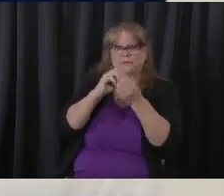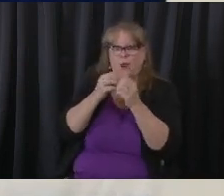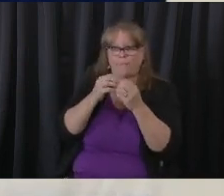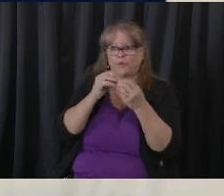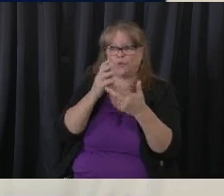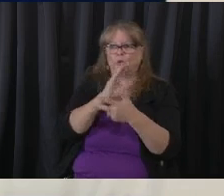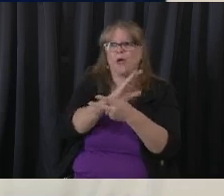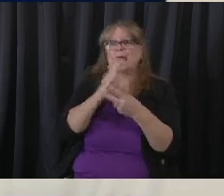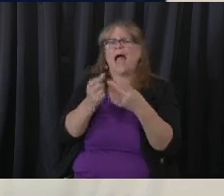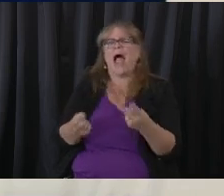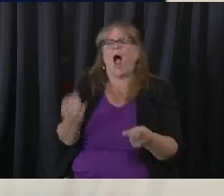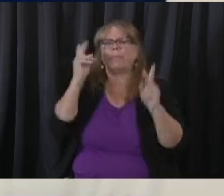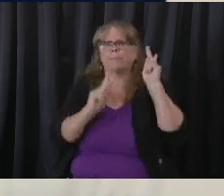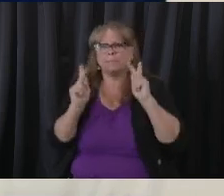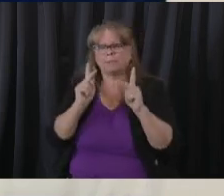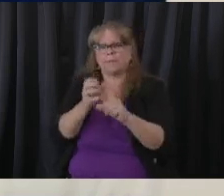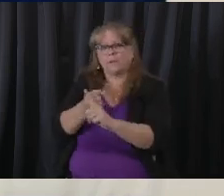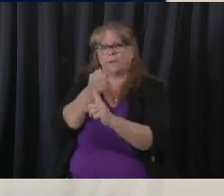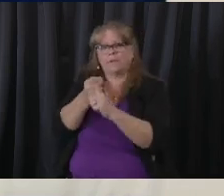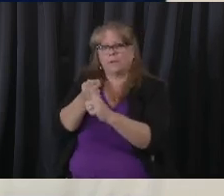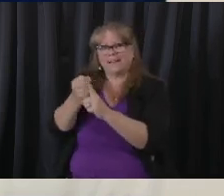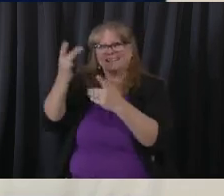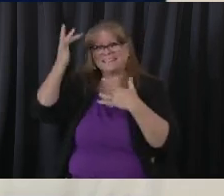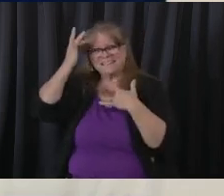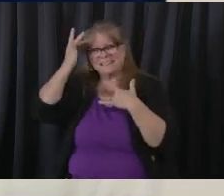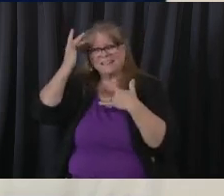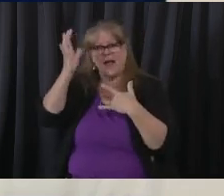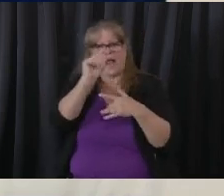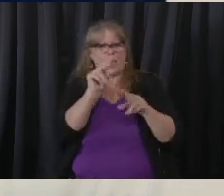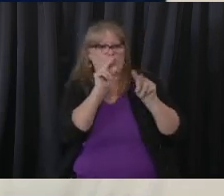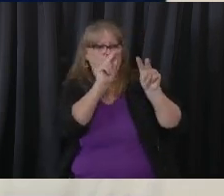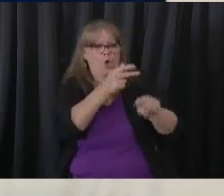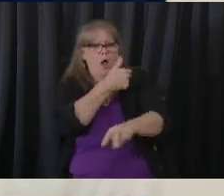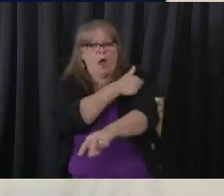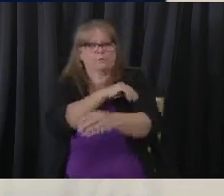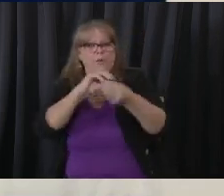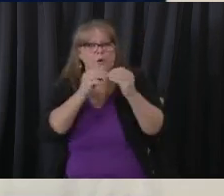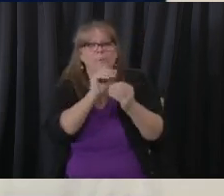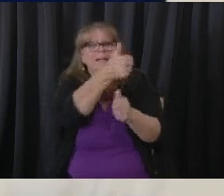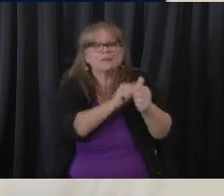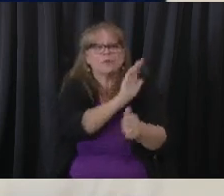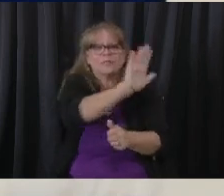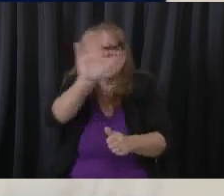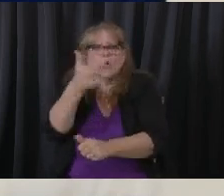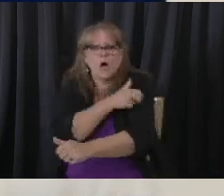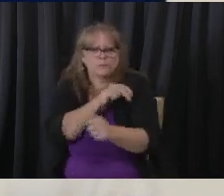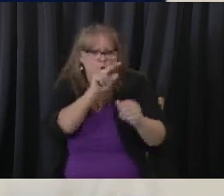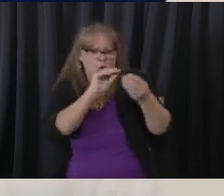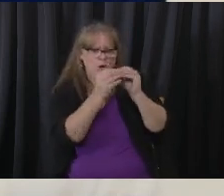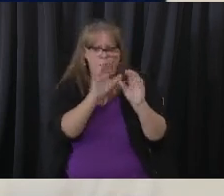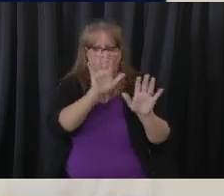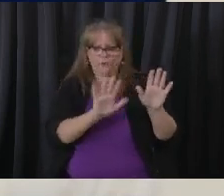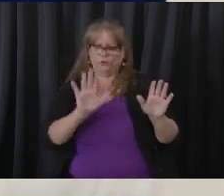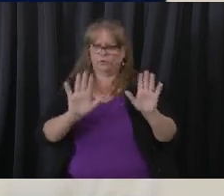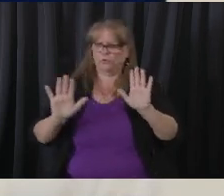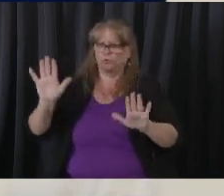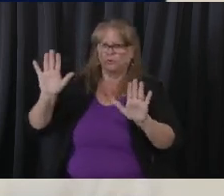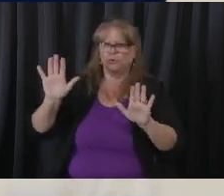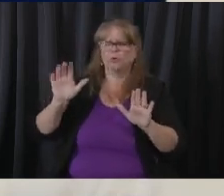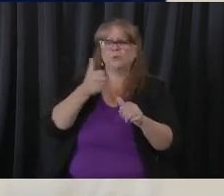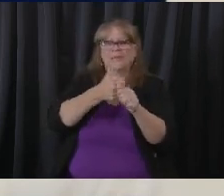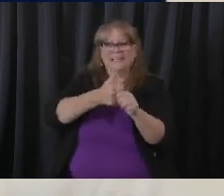with that process, we hope that each county has the tools to continue to move forward in reducing the risk. There have been